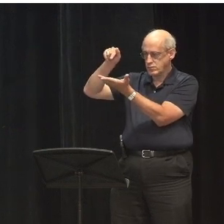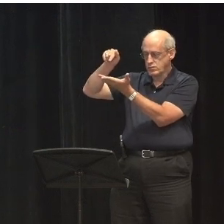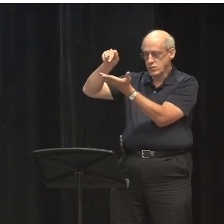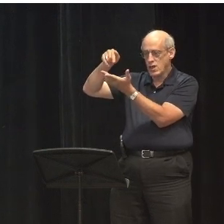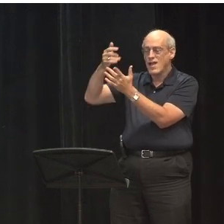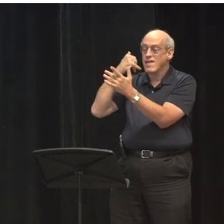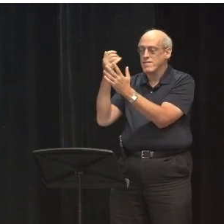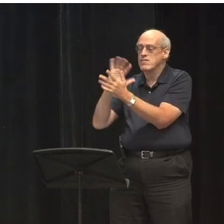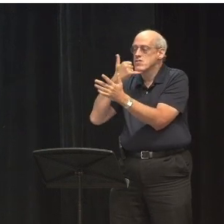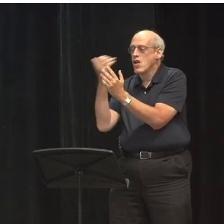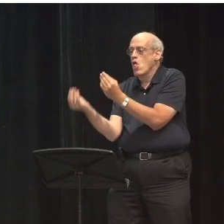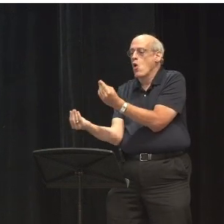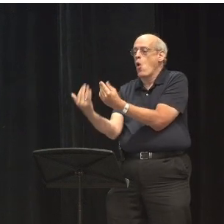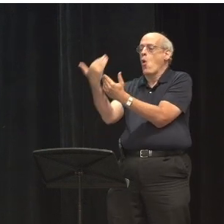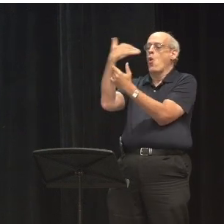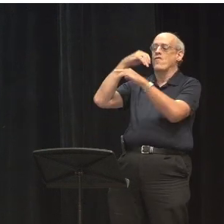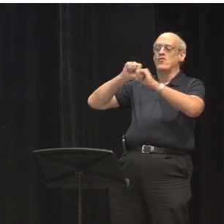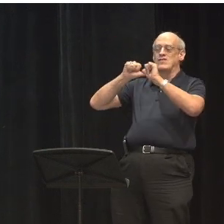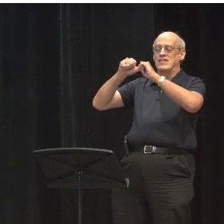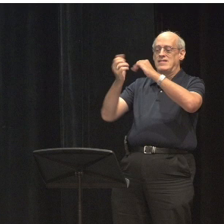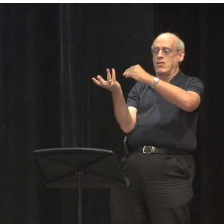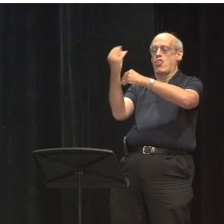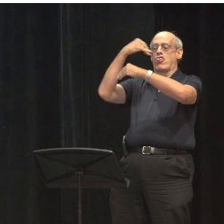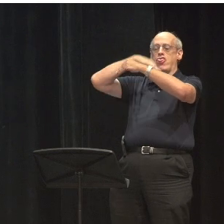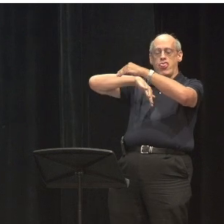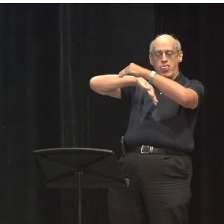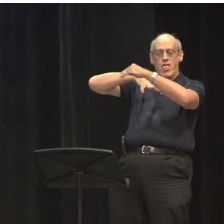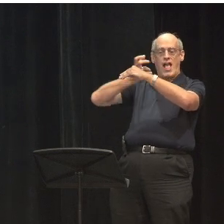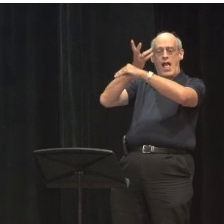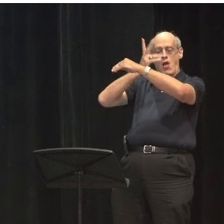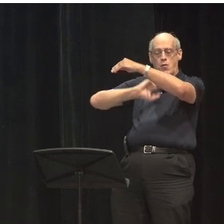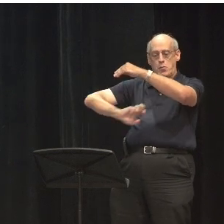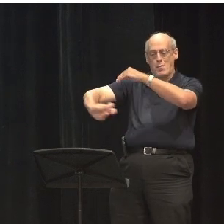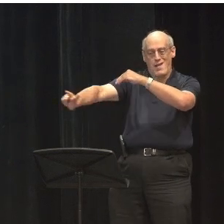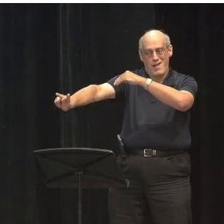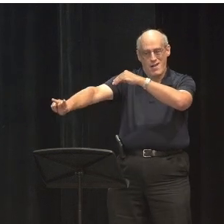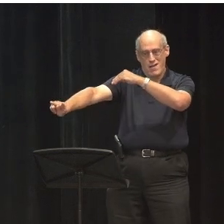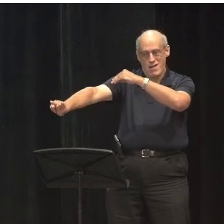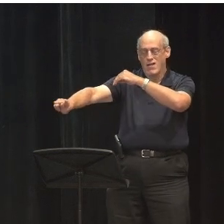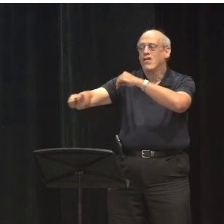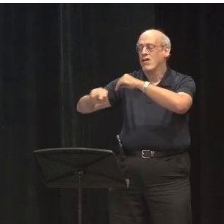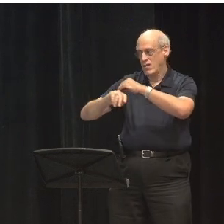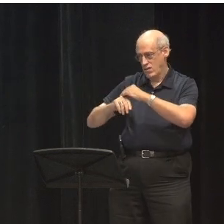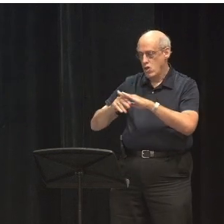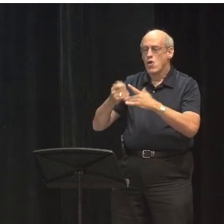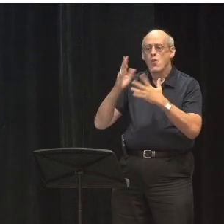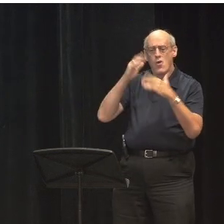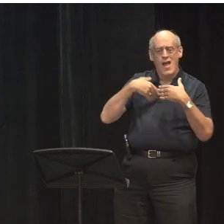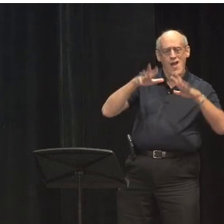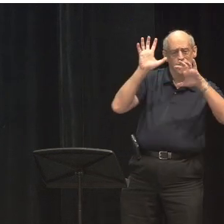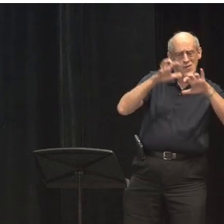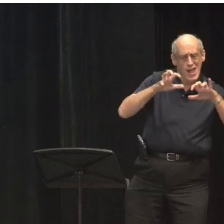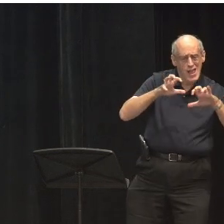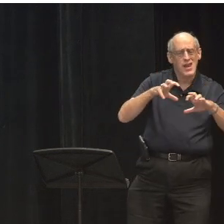resiliency that you're putting in. And as the gentleman said, in the case of a dual effect, and we have rainwater and